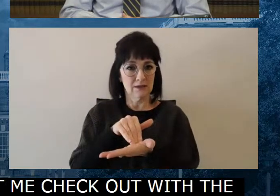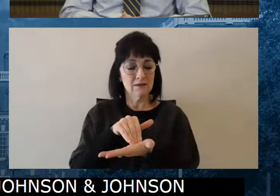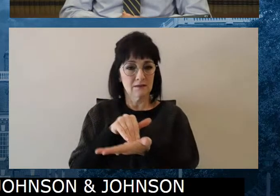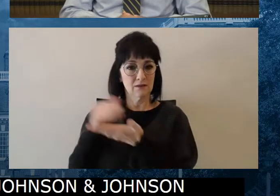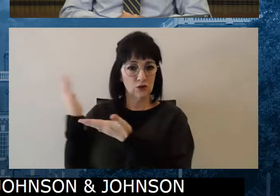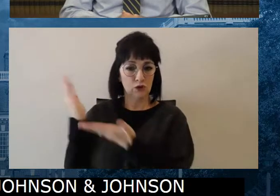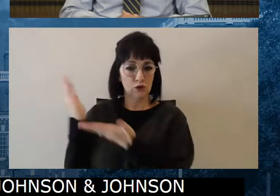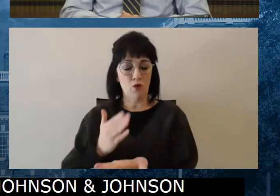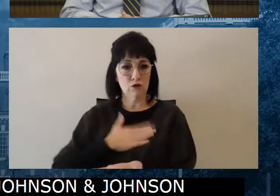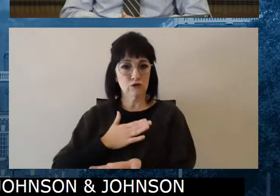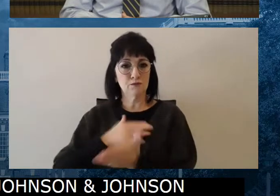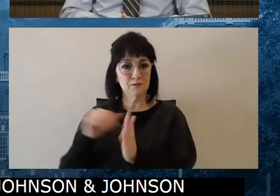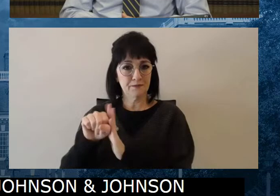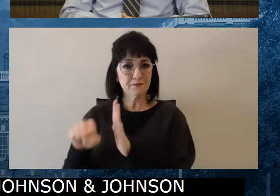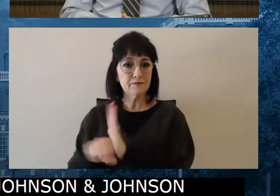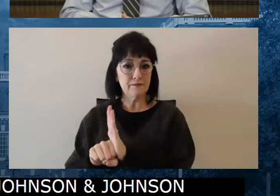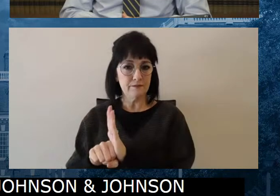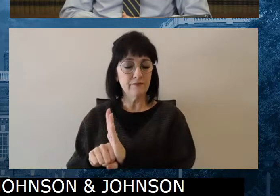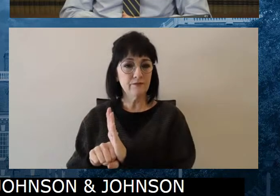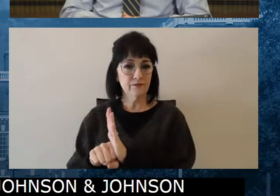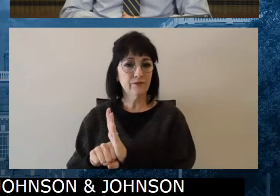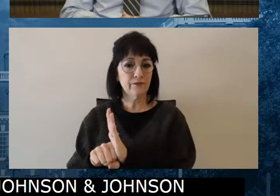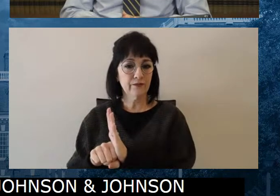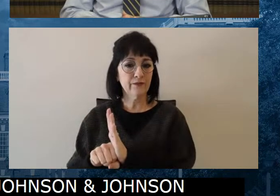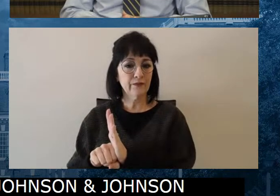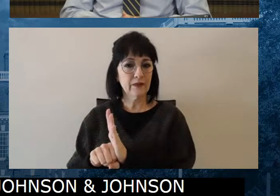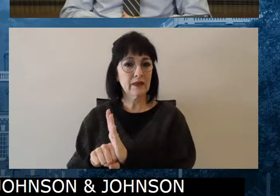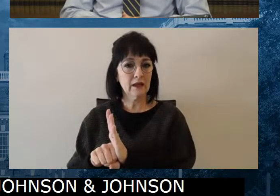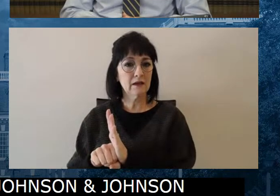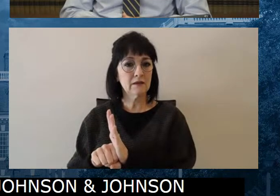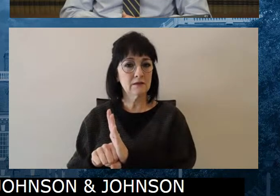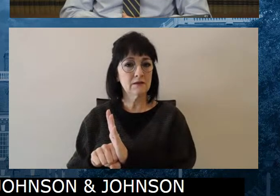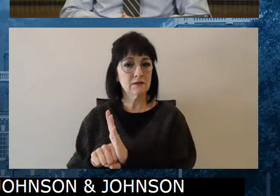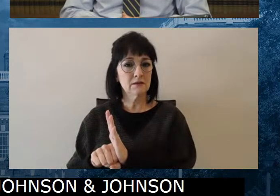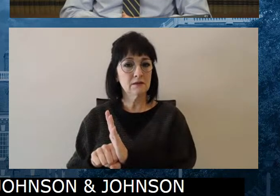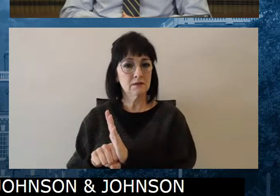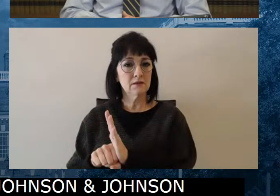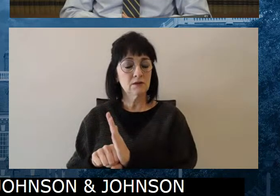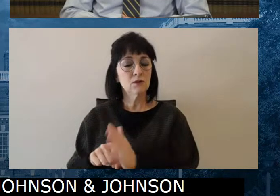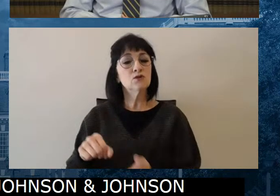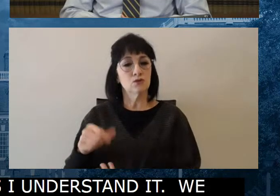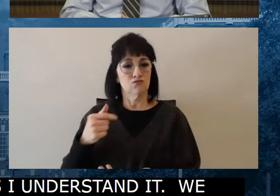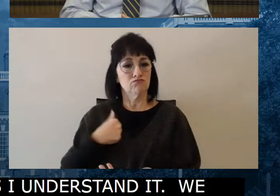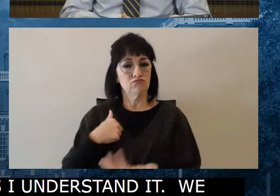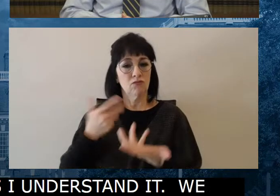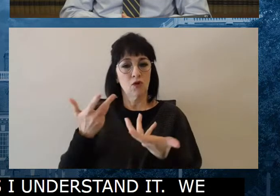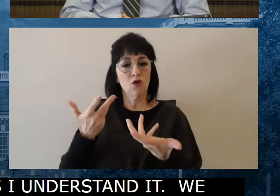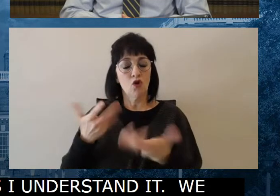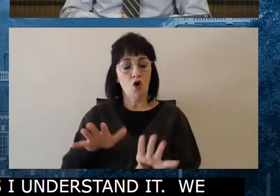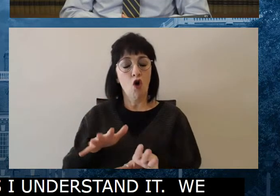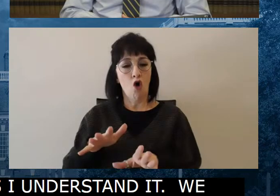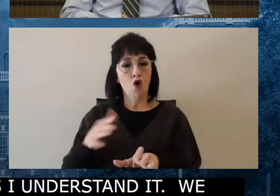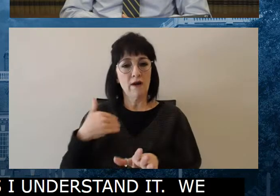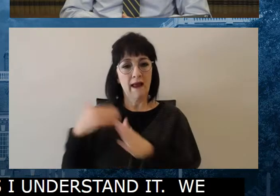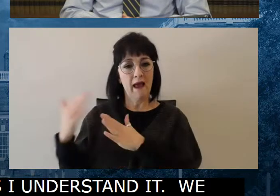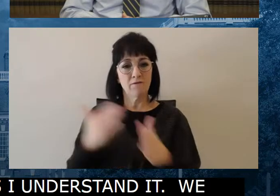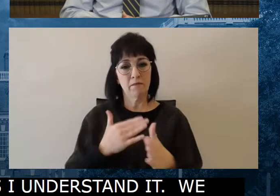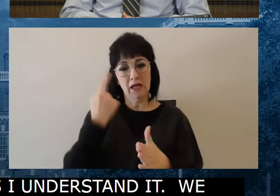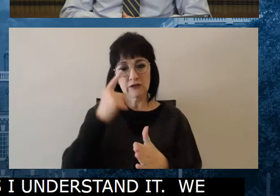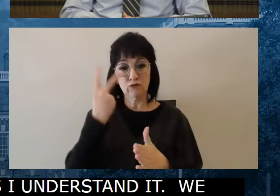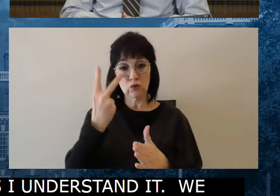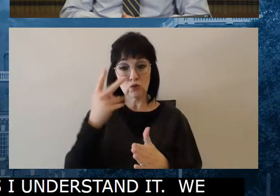it. We have plans for 5,000 in two major clinics that Dr. Rattay is going to talk about,